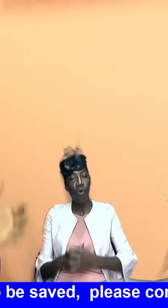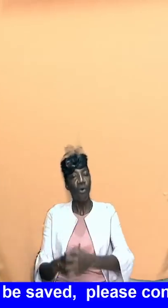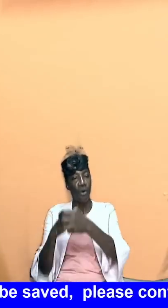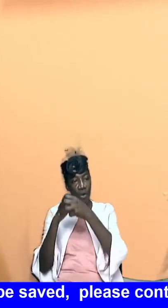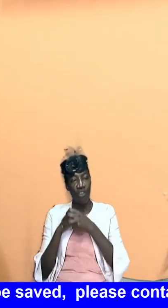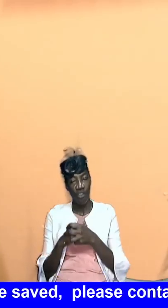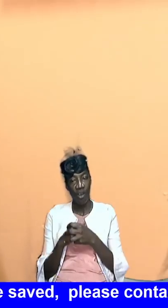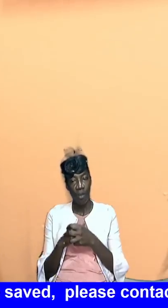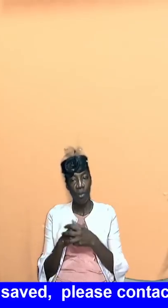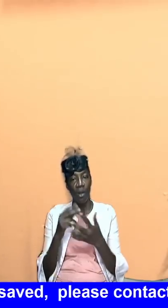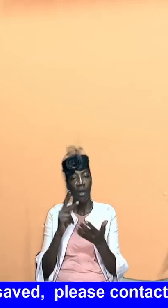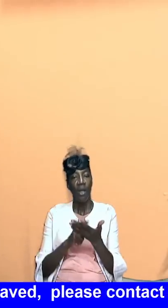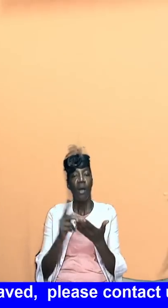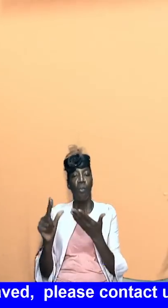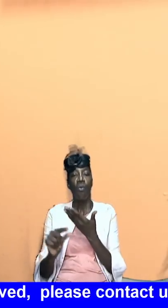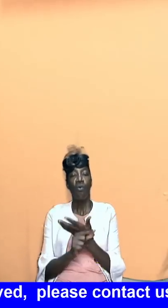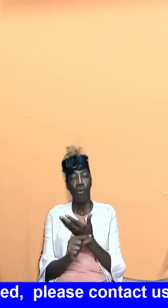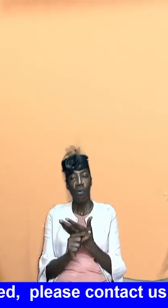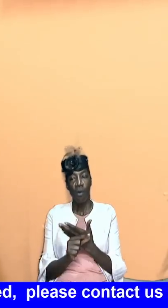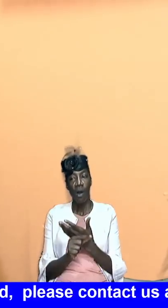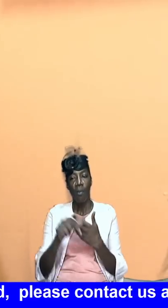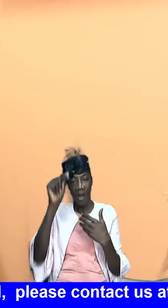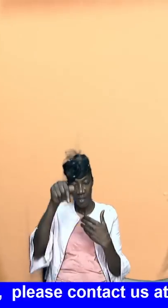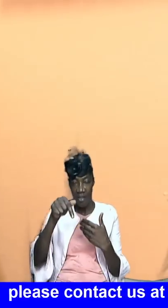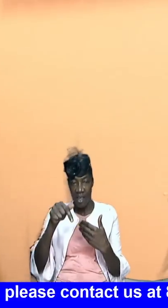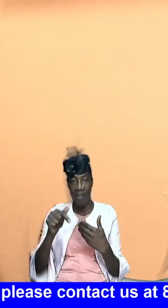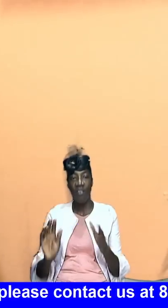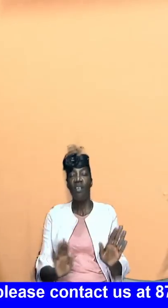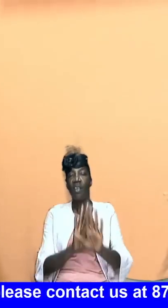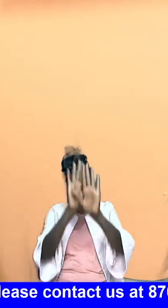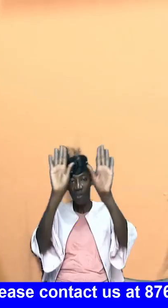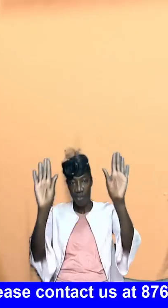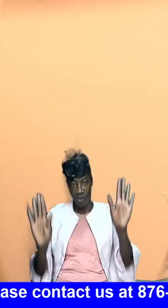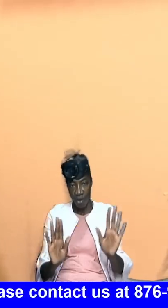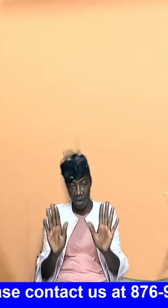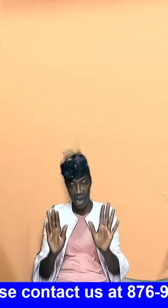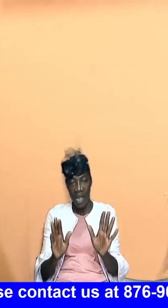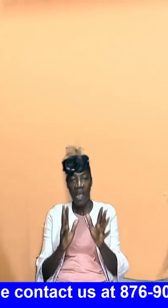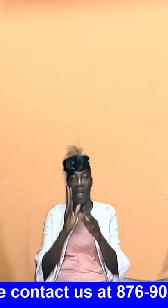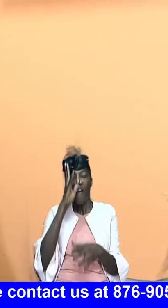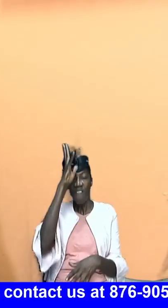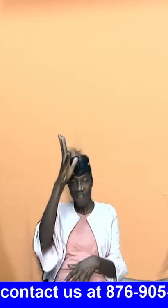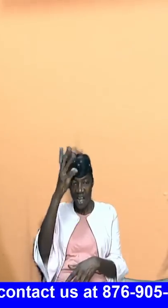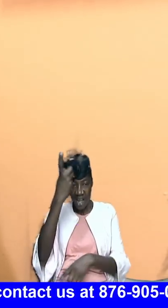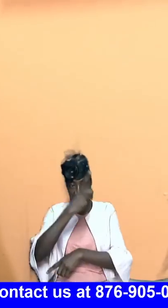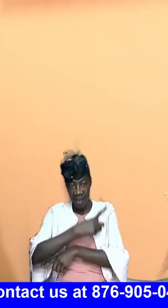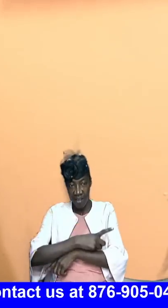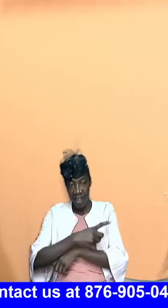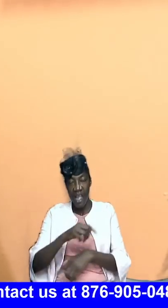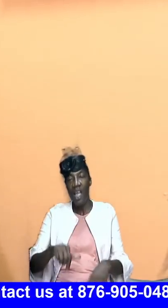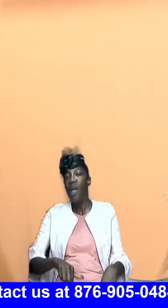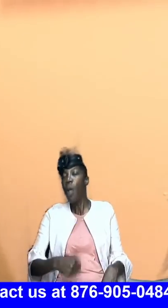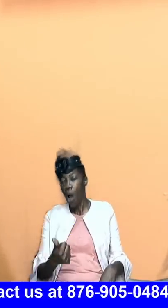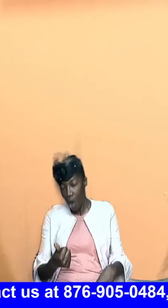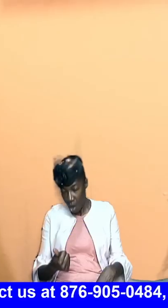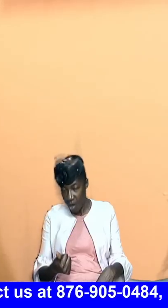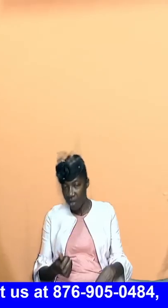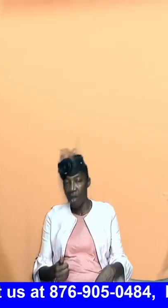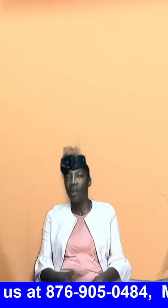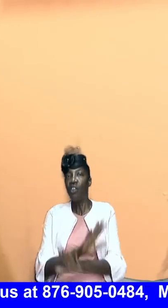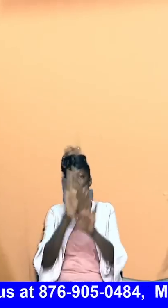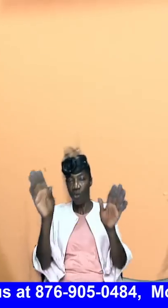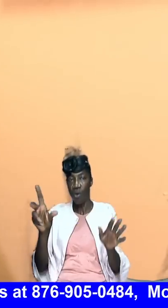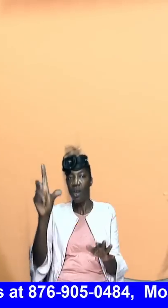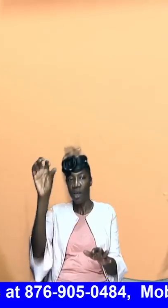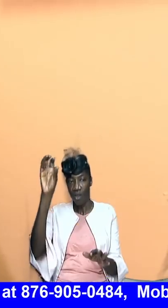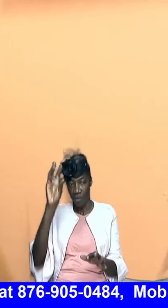and program. So this Sunday, Father's Day, and the following Sunday, which is the